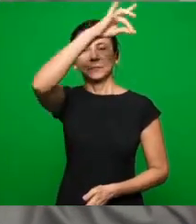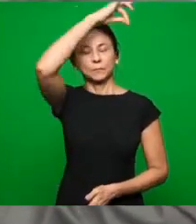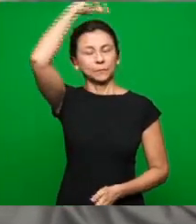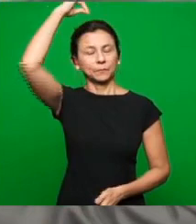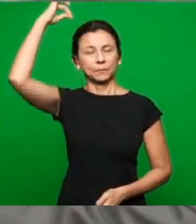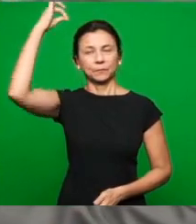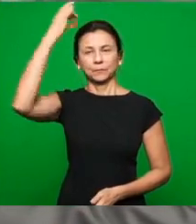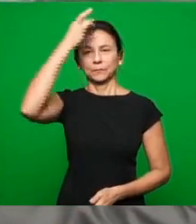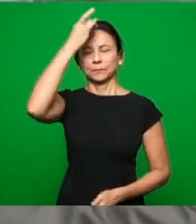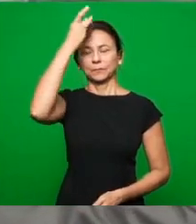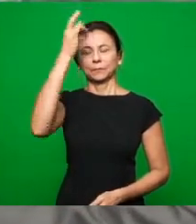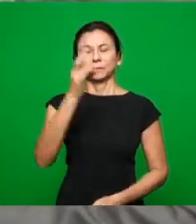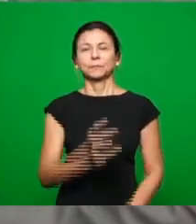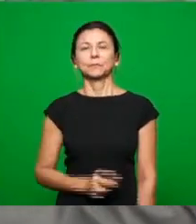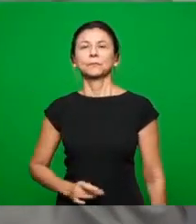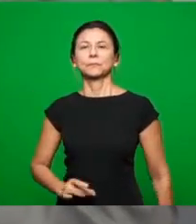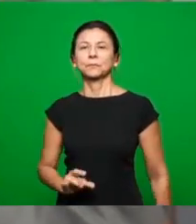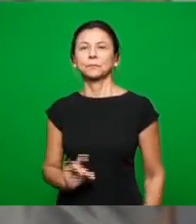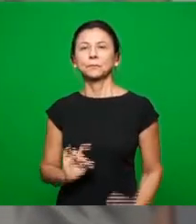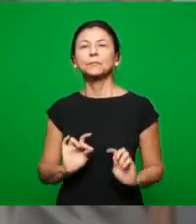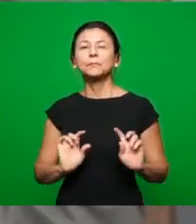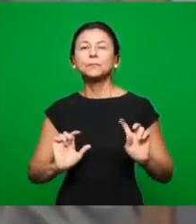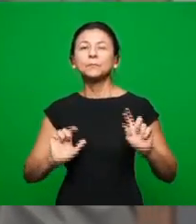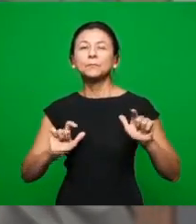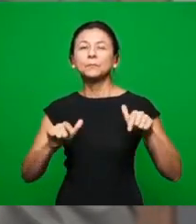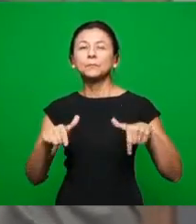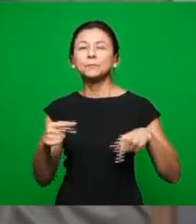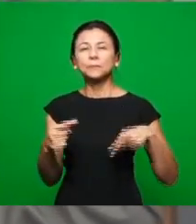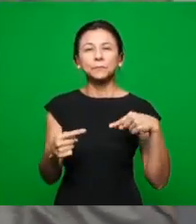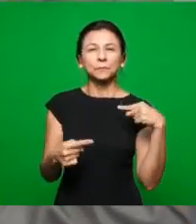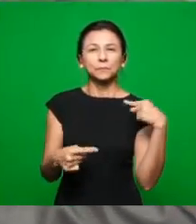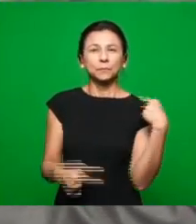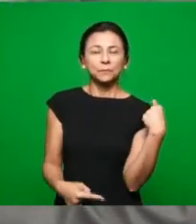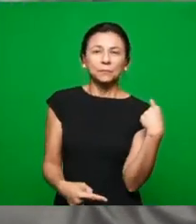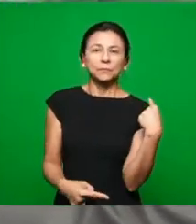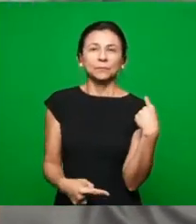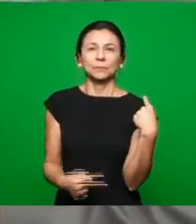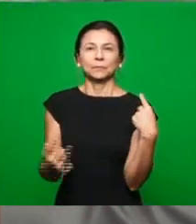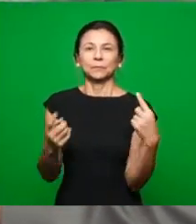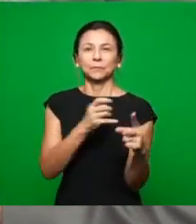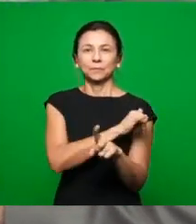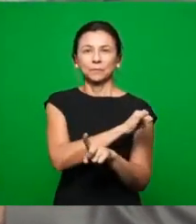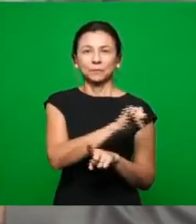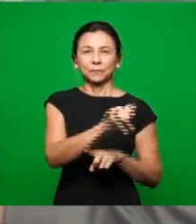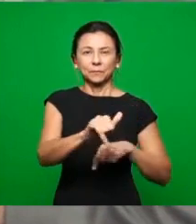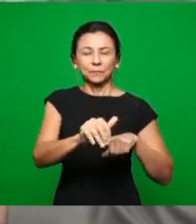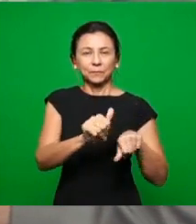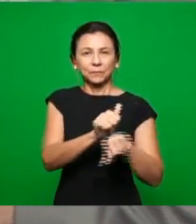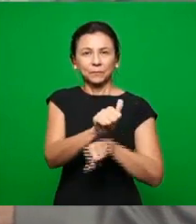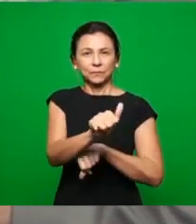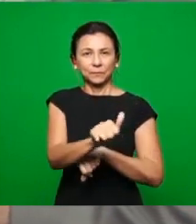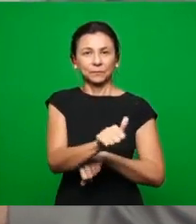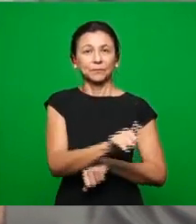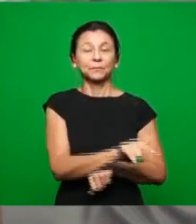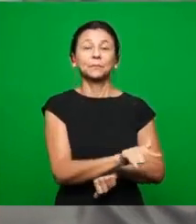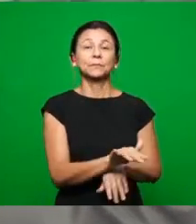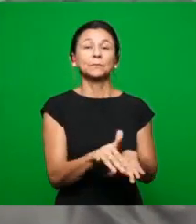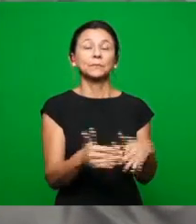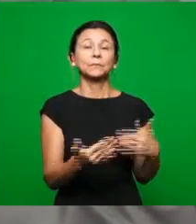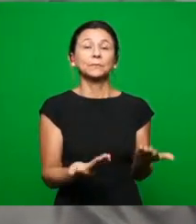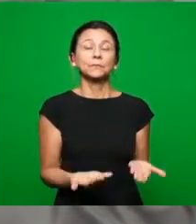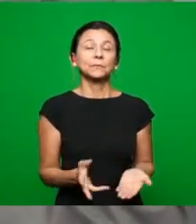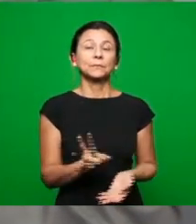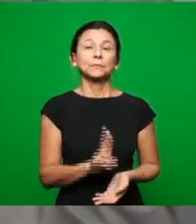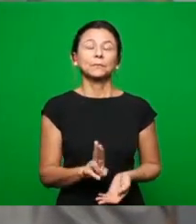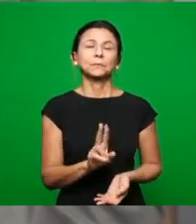Holy Spirit to react to the deceiving prophecy in the period of Thyatira? So